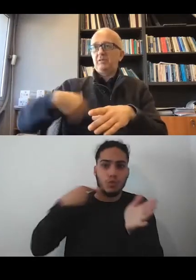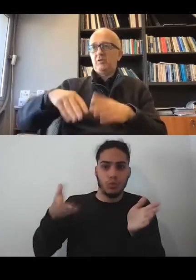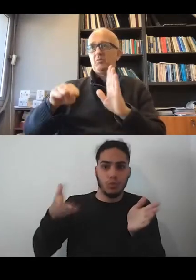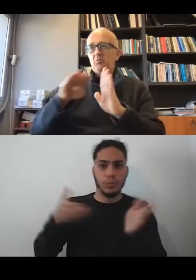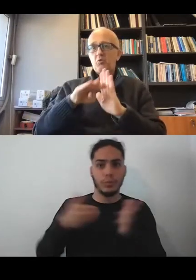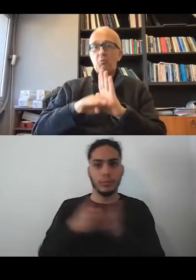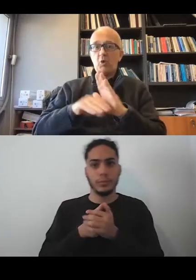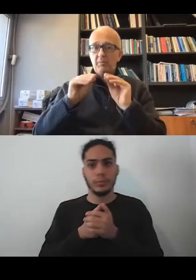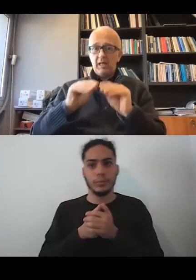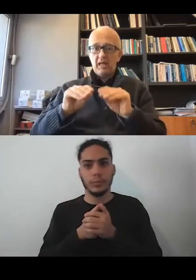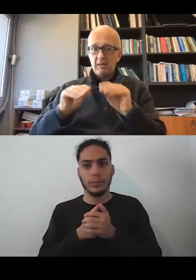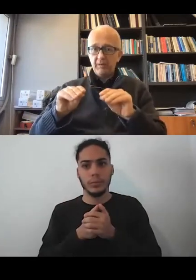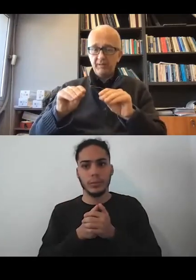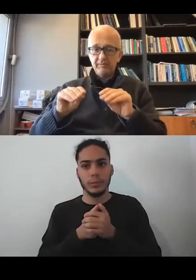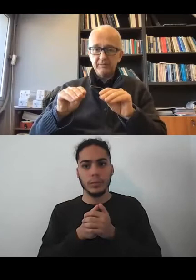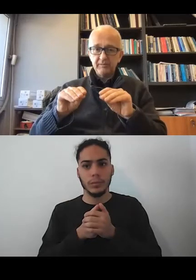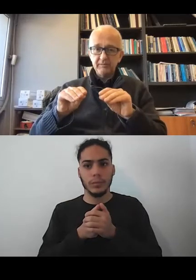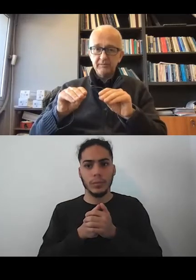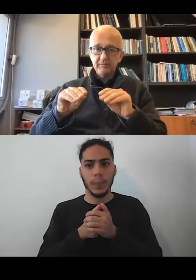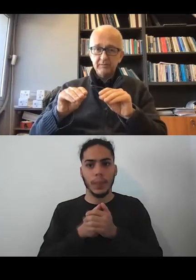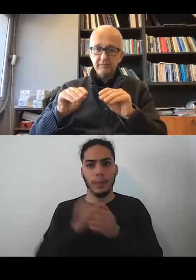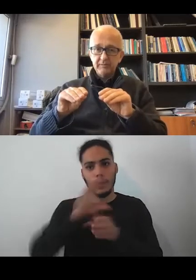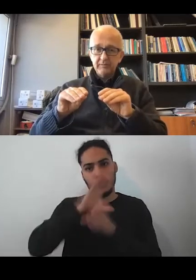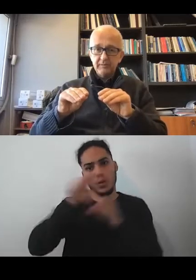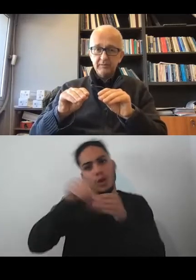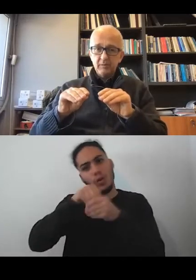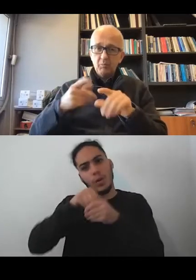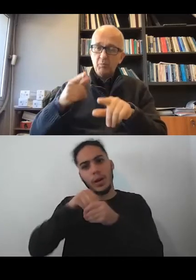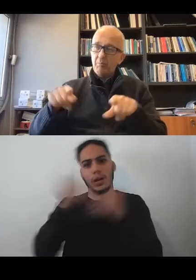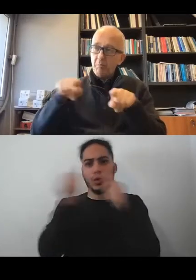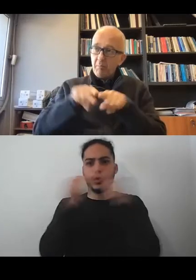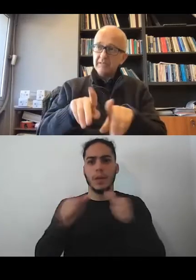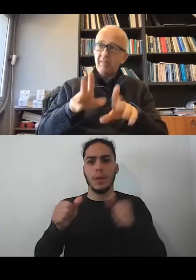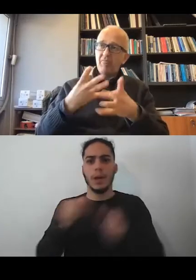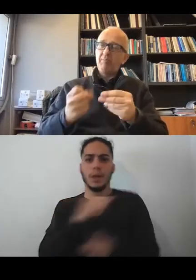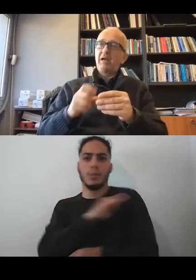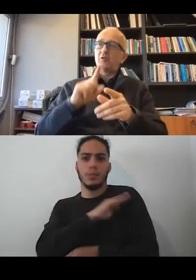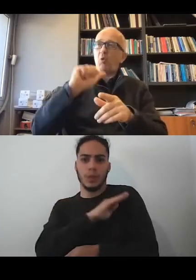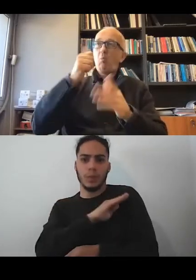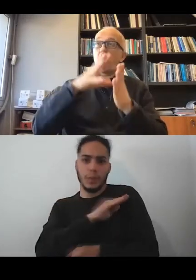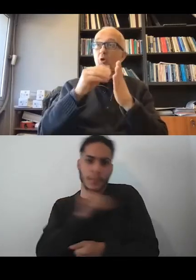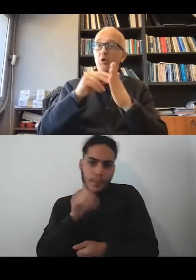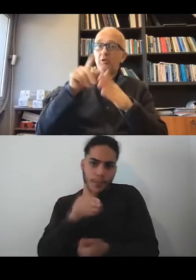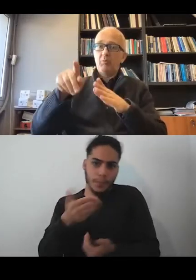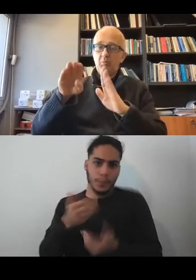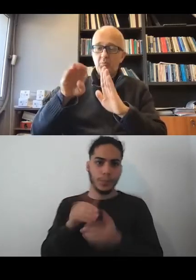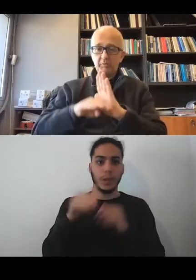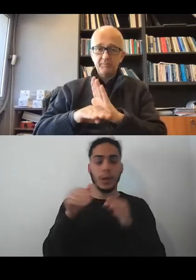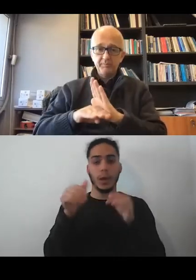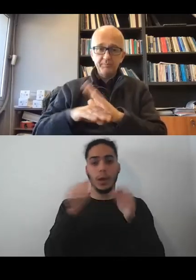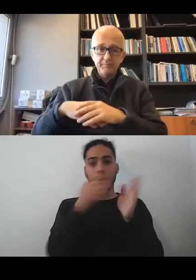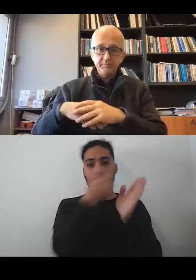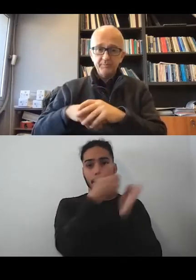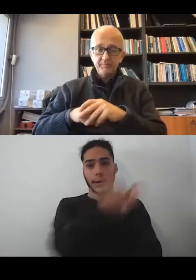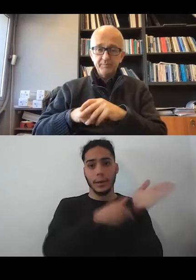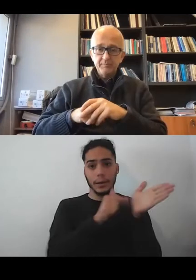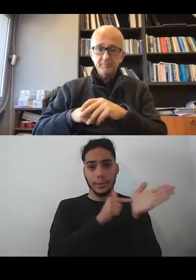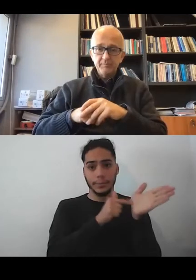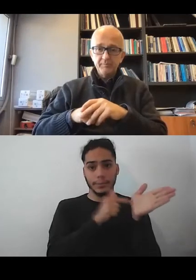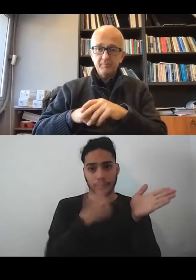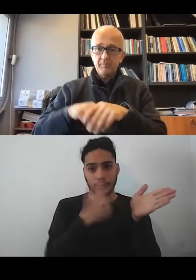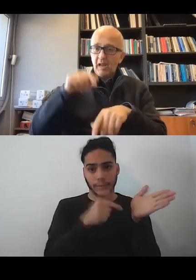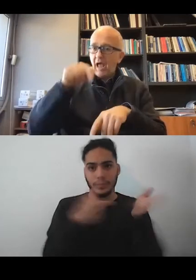will include in the prototype system. And this document is available on